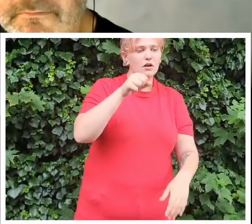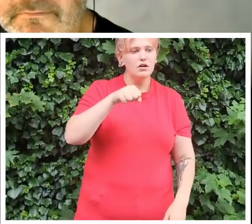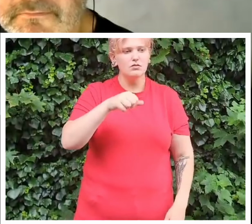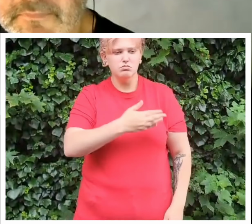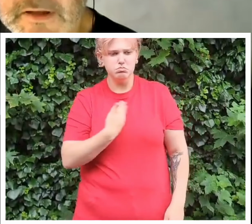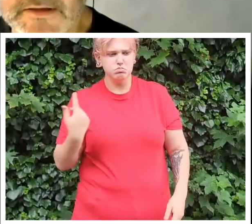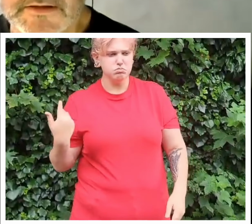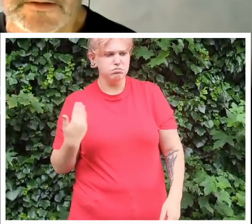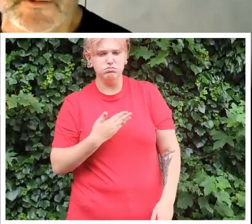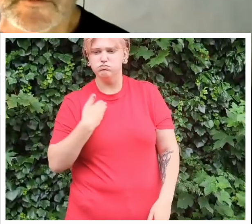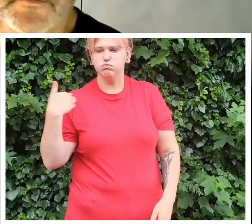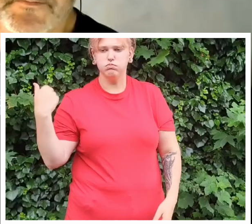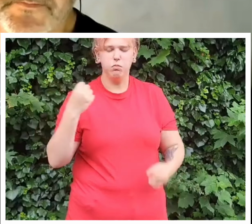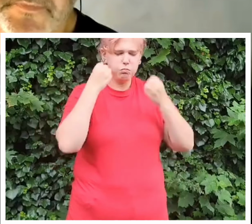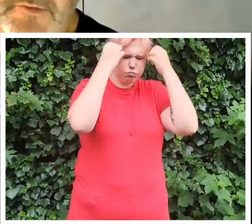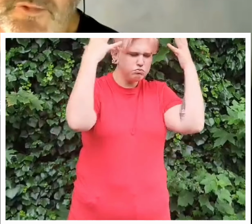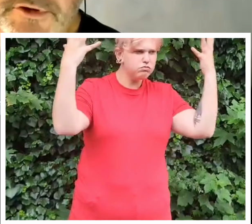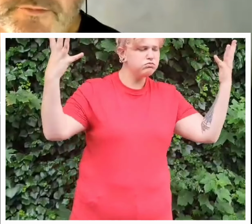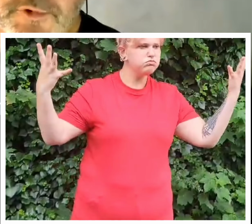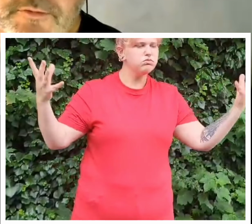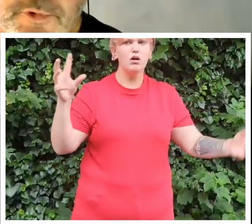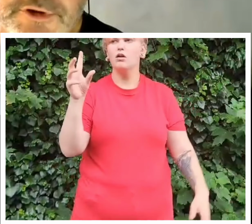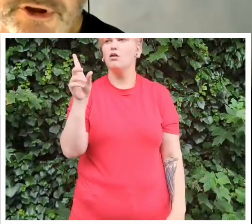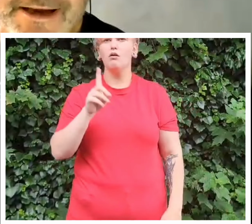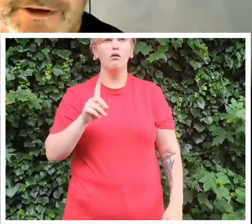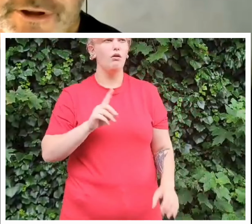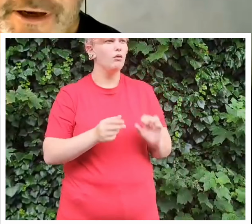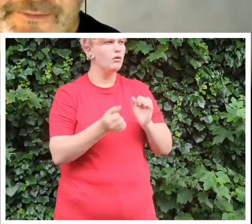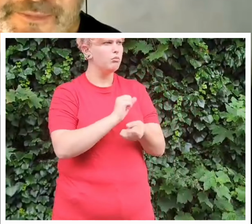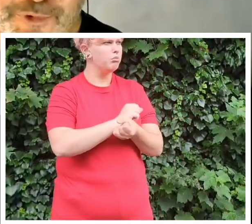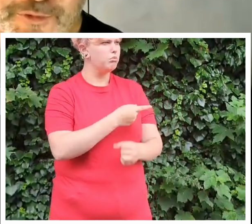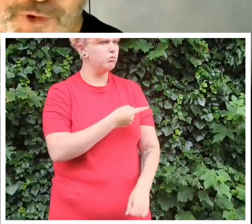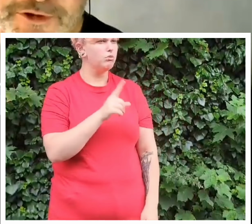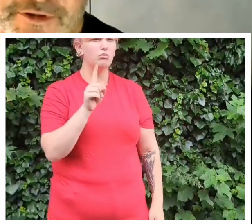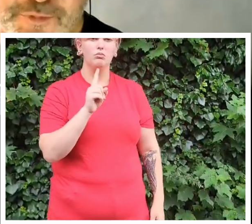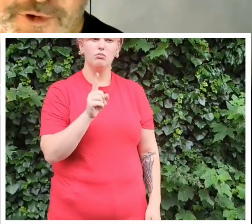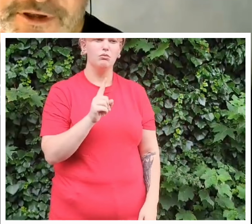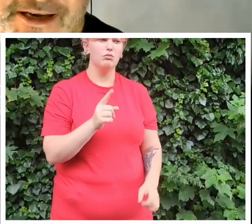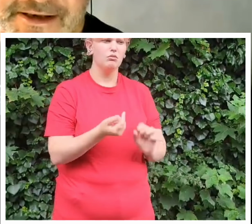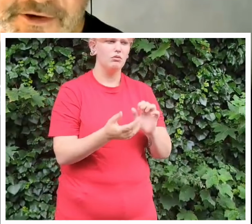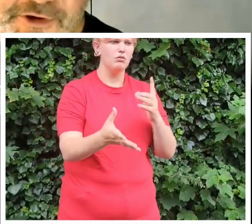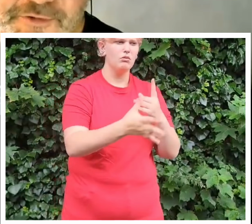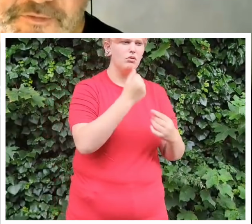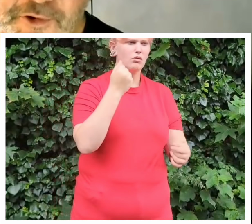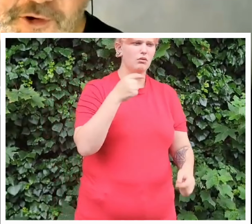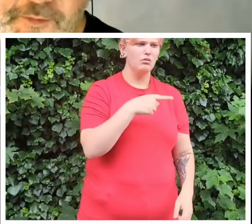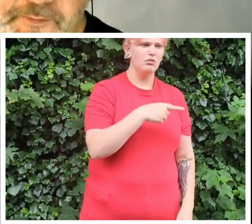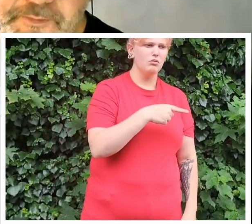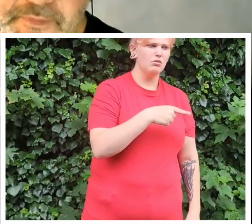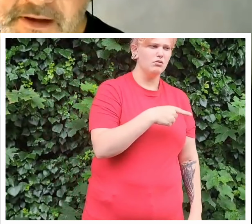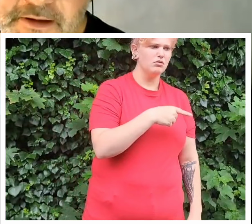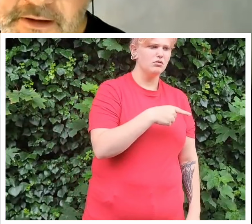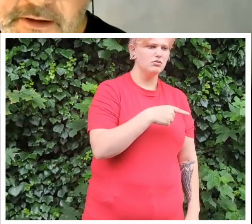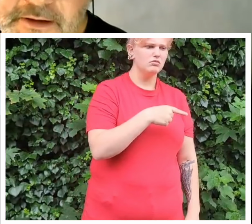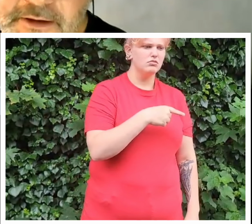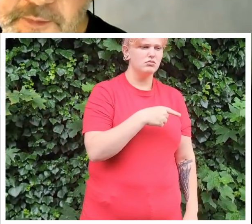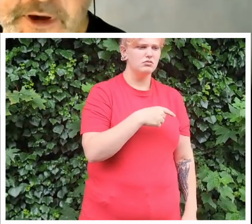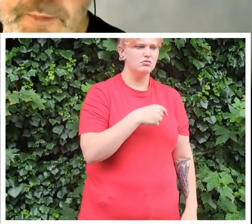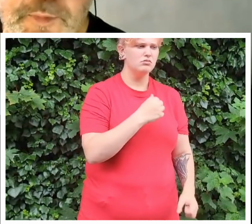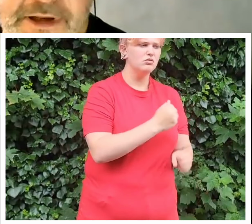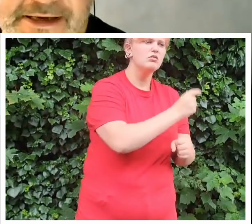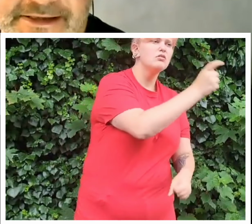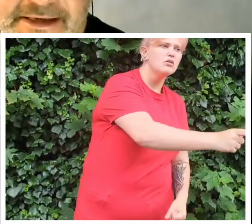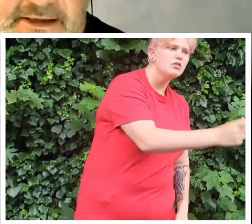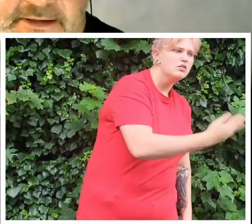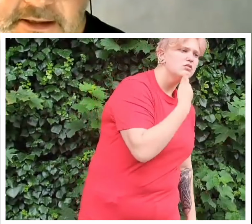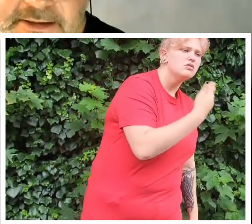Yeah, it's just mind blowing. What's changed that? What's taken you from,